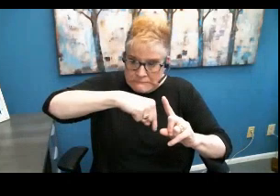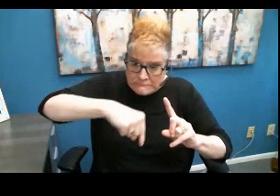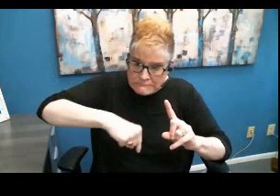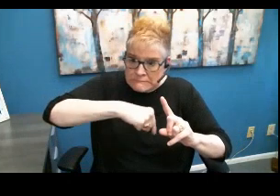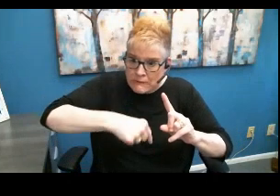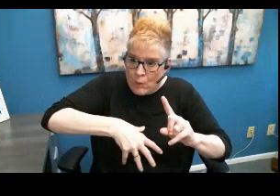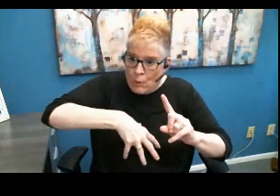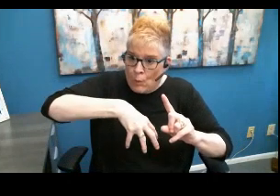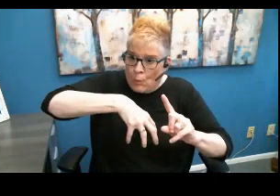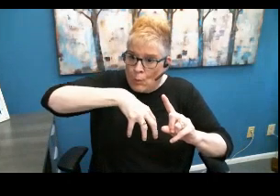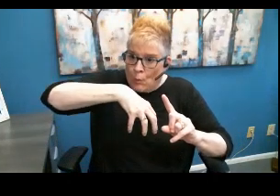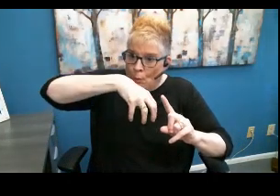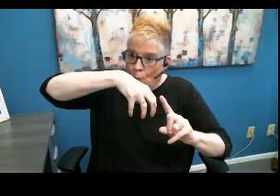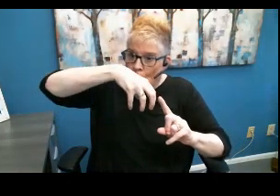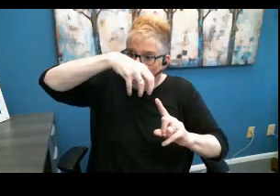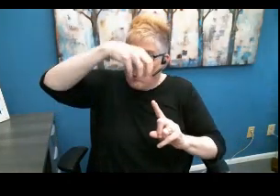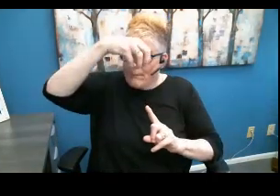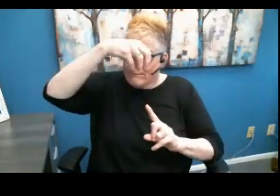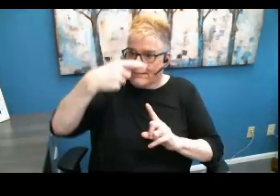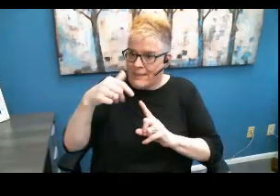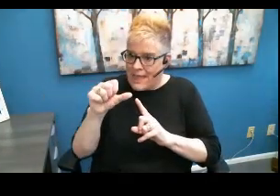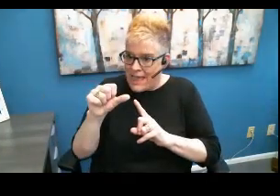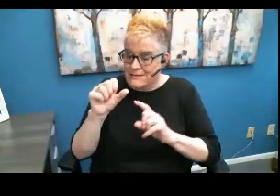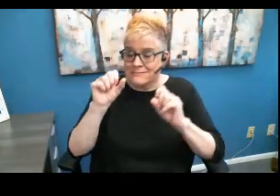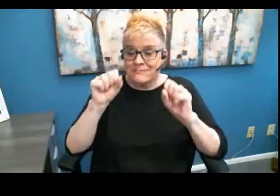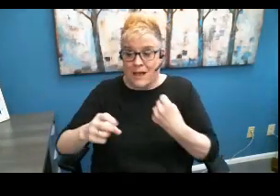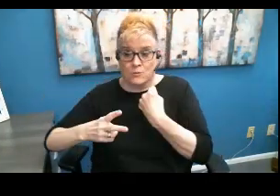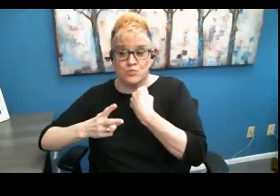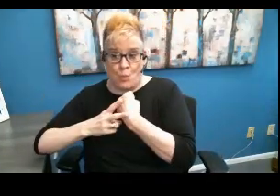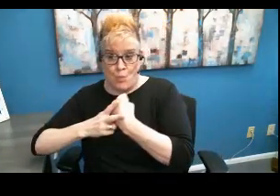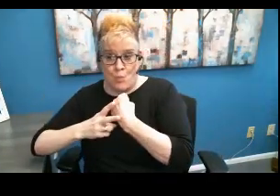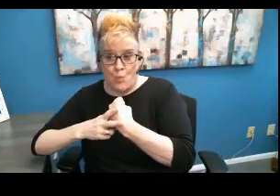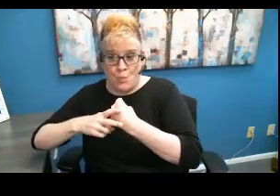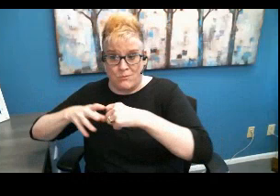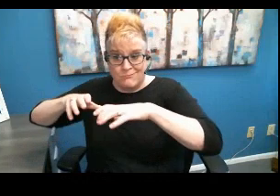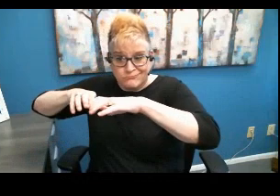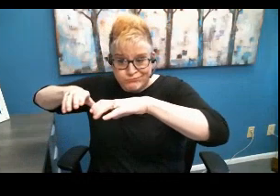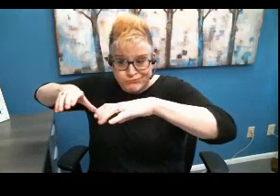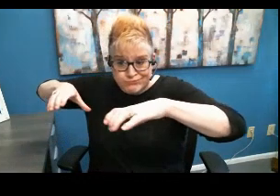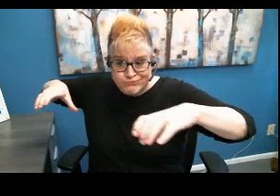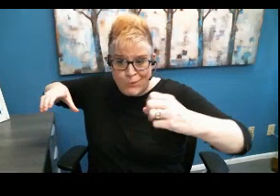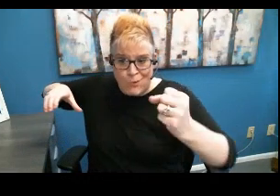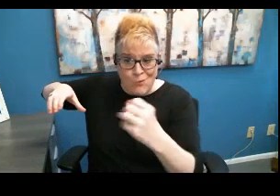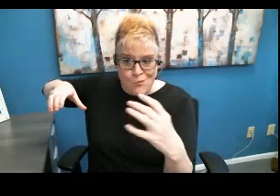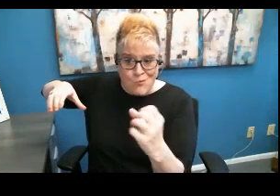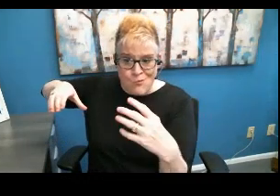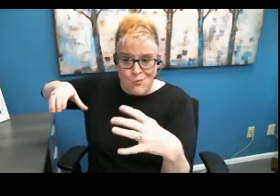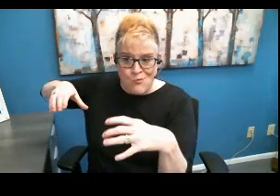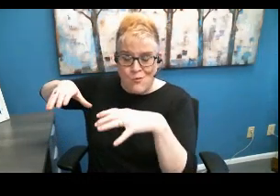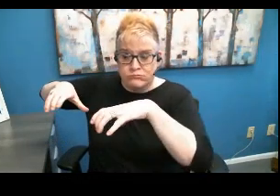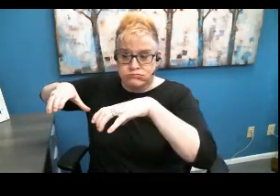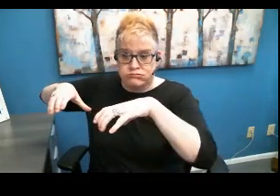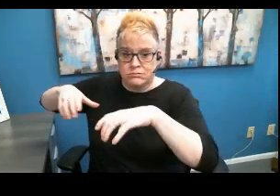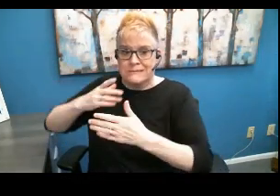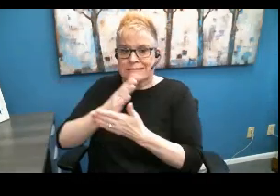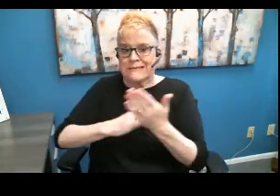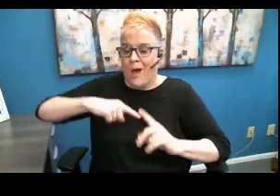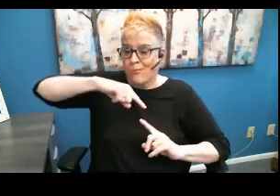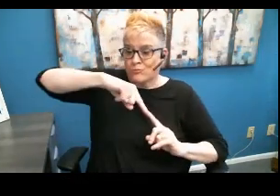up the natural gas. They can store it in storage facilities. They do some of the drilling for natural